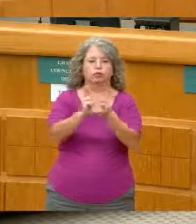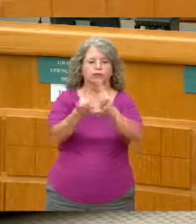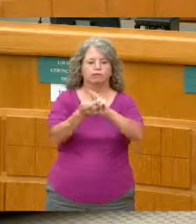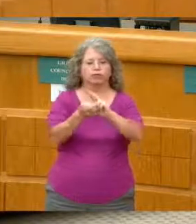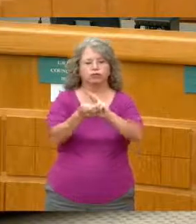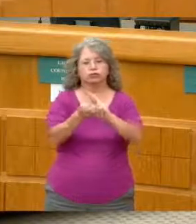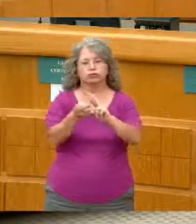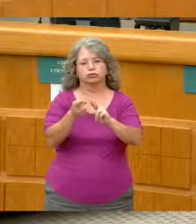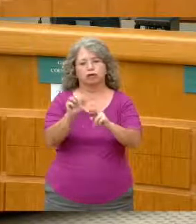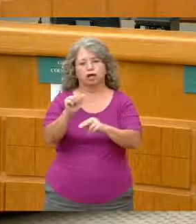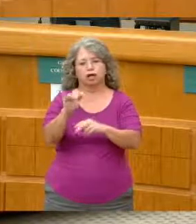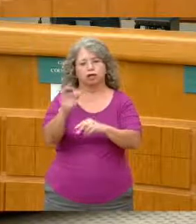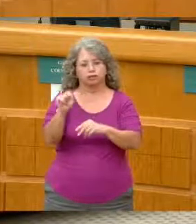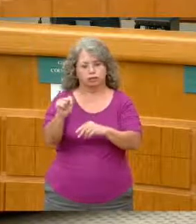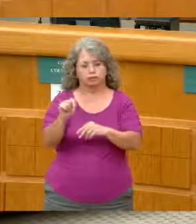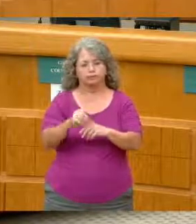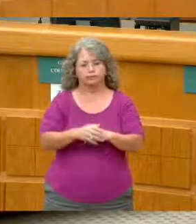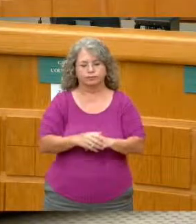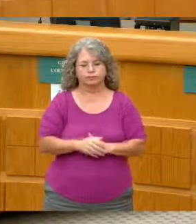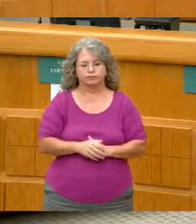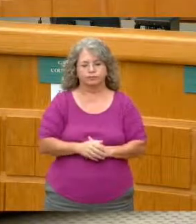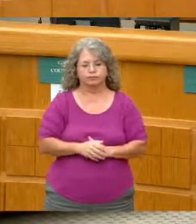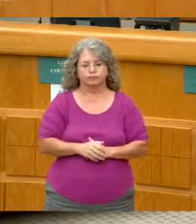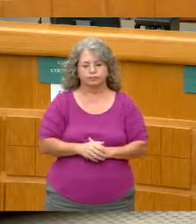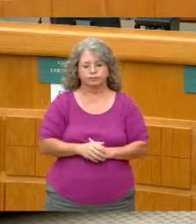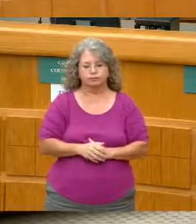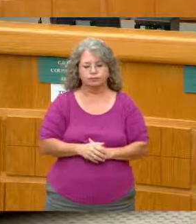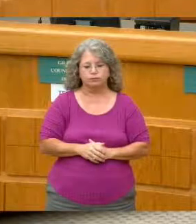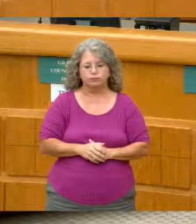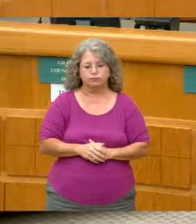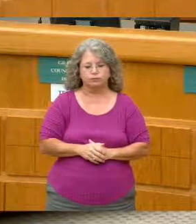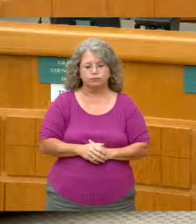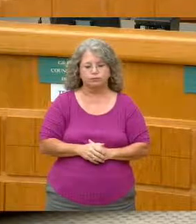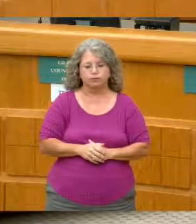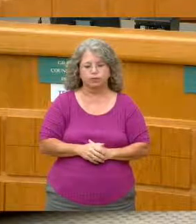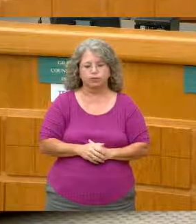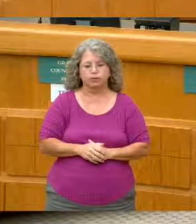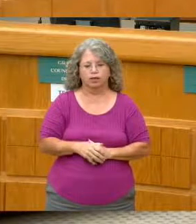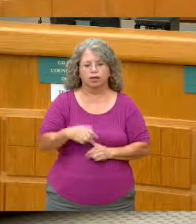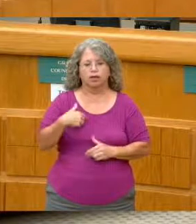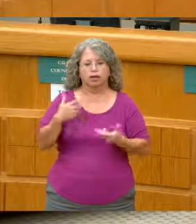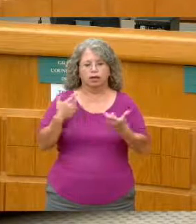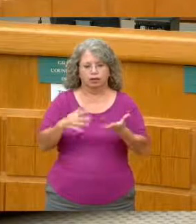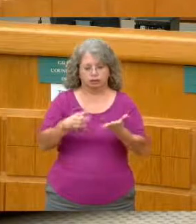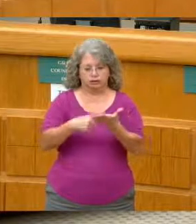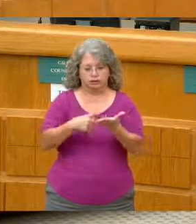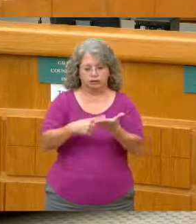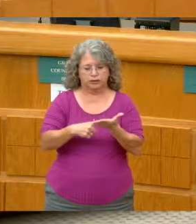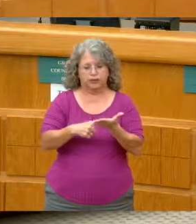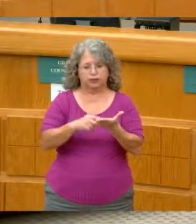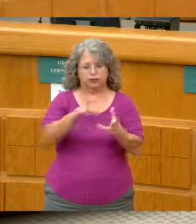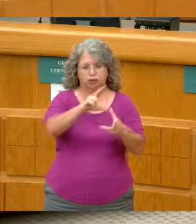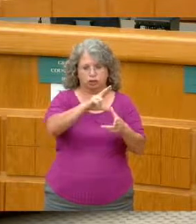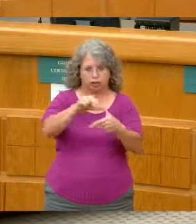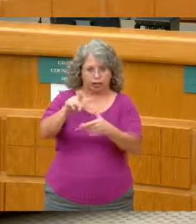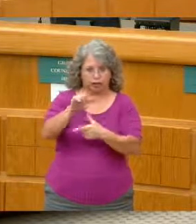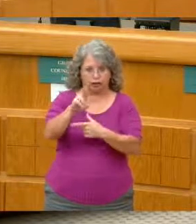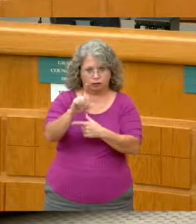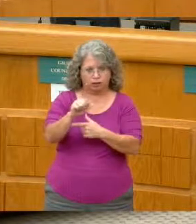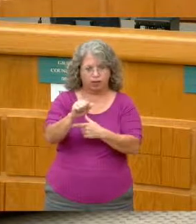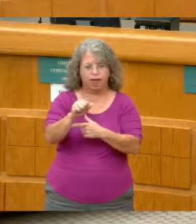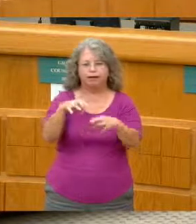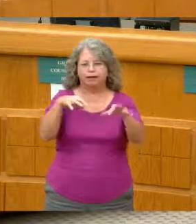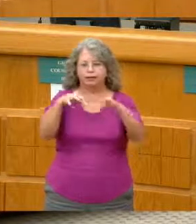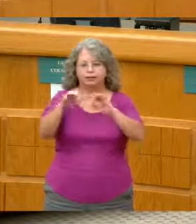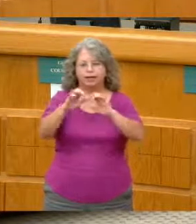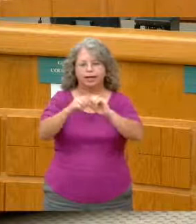look for nuecesco.com /reverse alert. Okay, so I've discussed a little bit about Hurricane Laura.